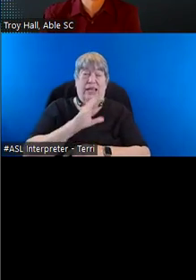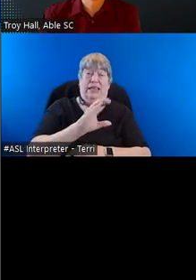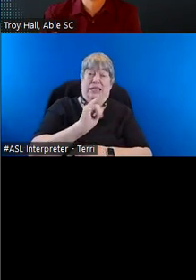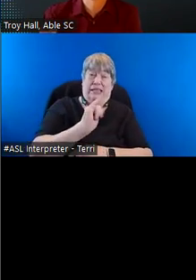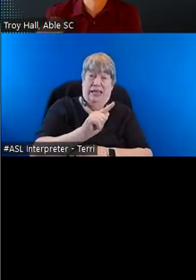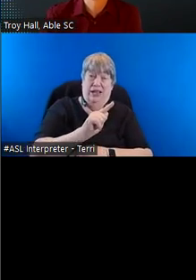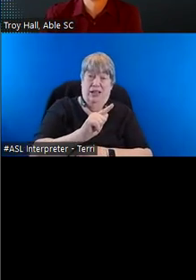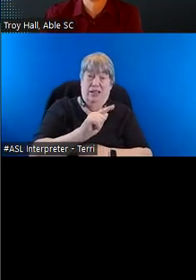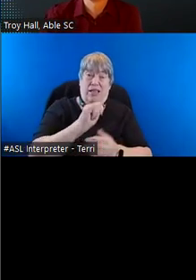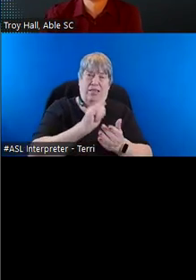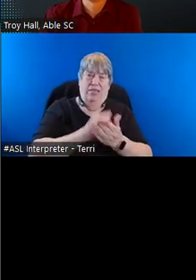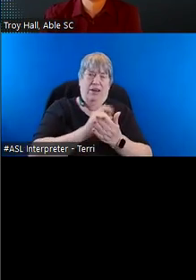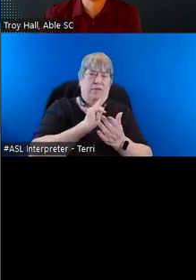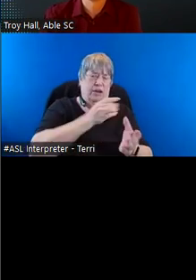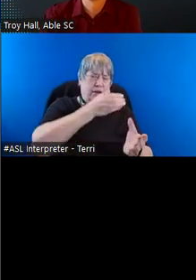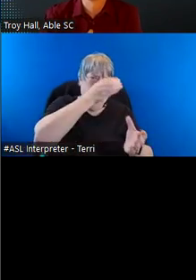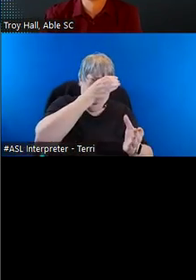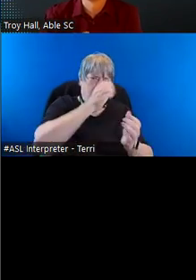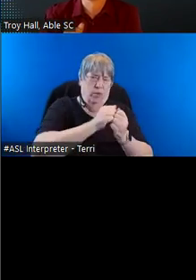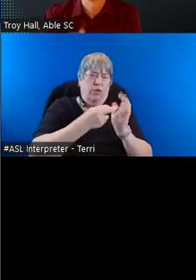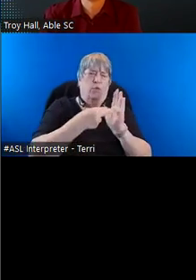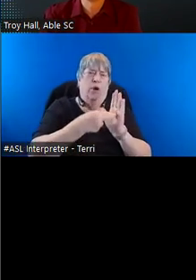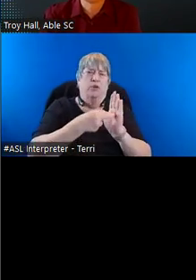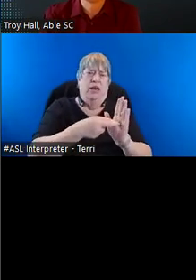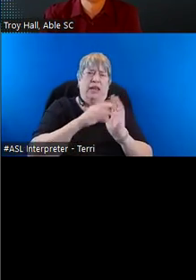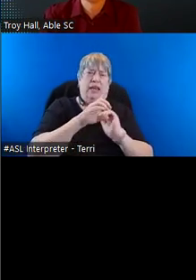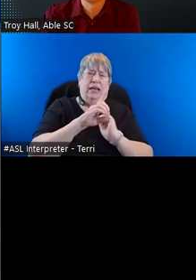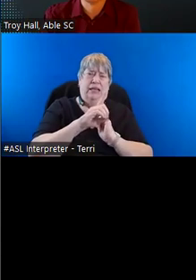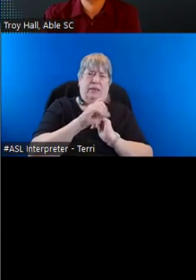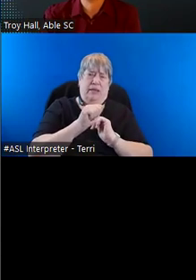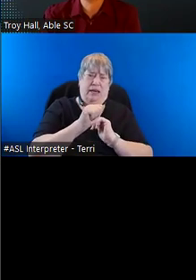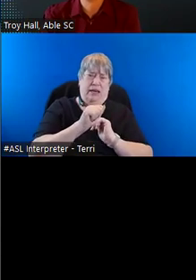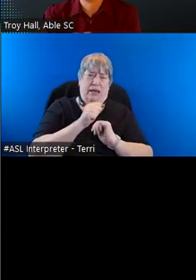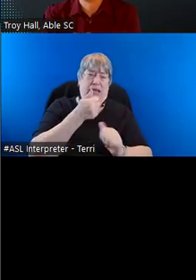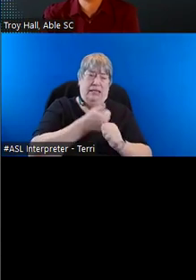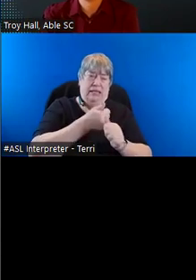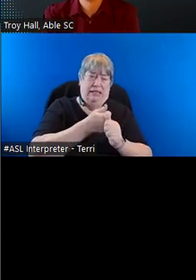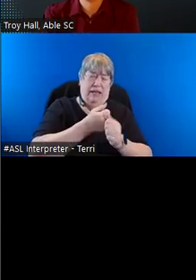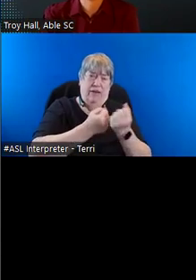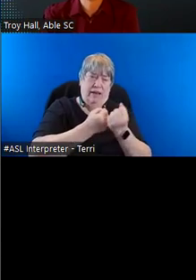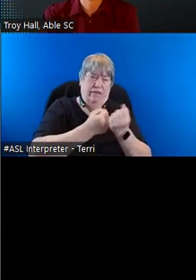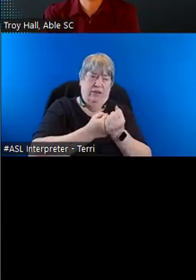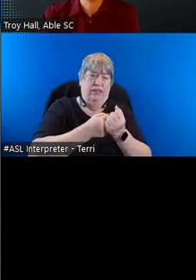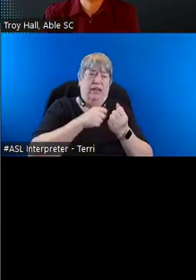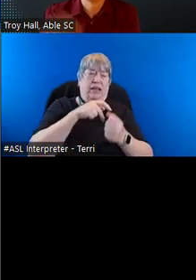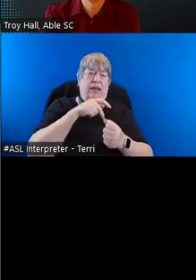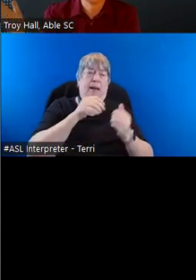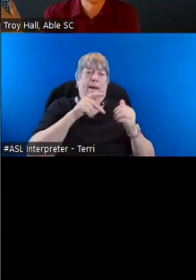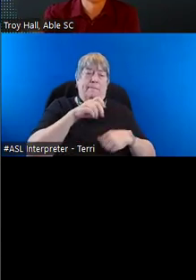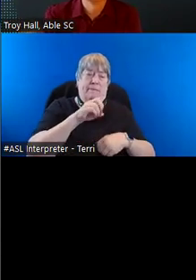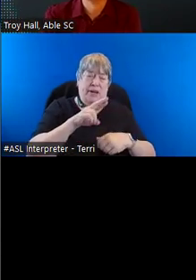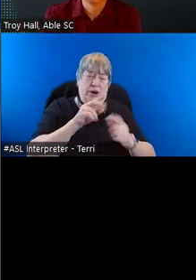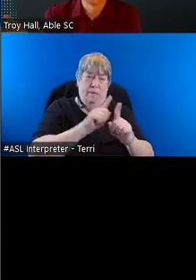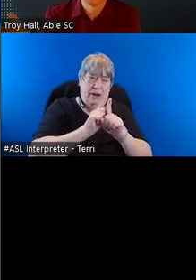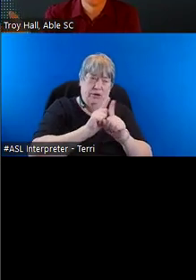the experts on disability representation, disability rights, self-advocacy, peer mentoring, accessibility, and of